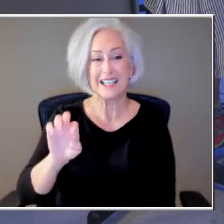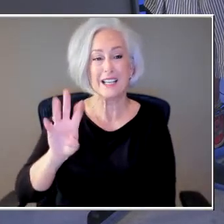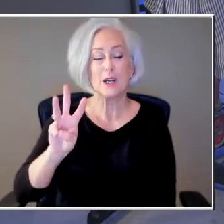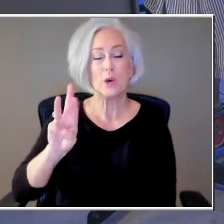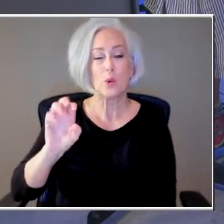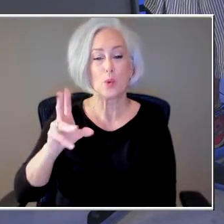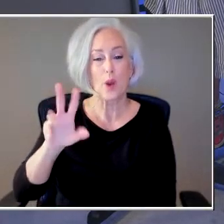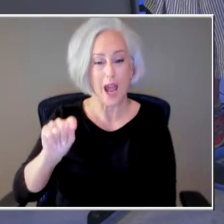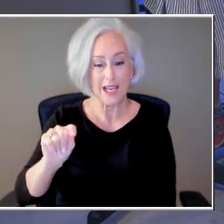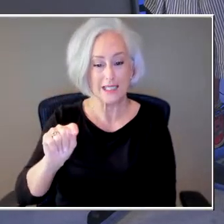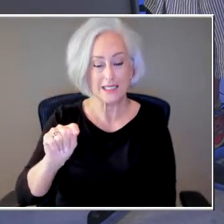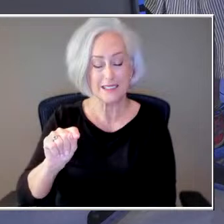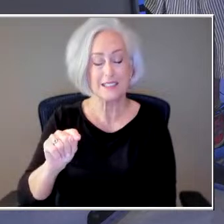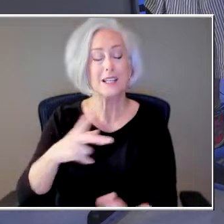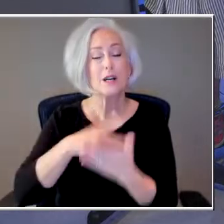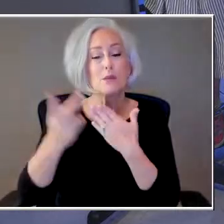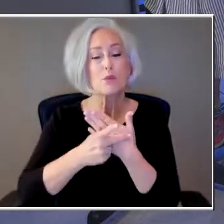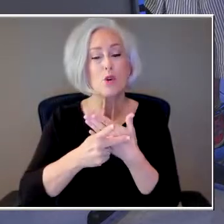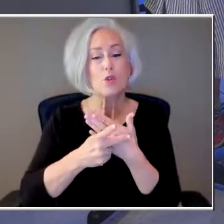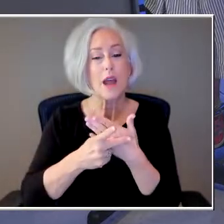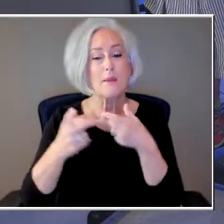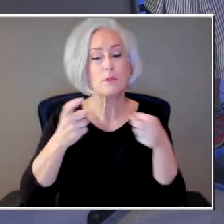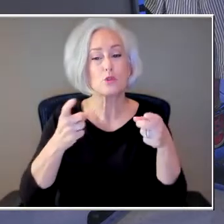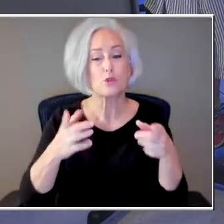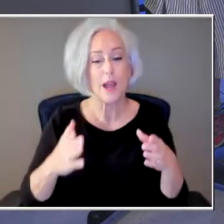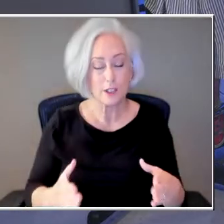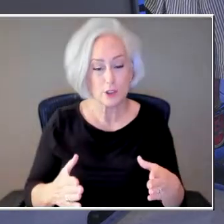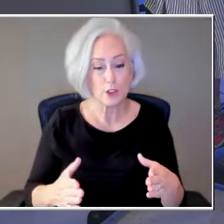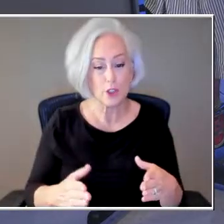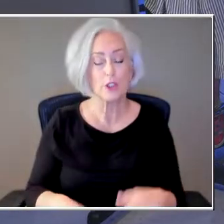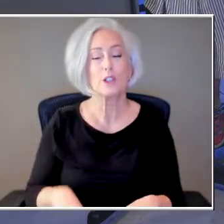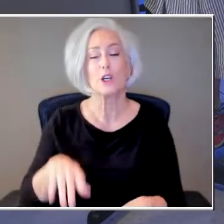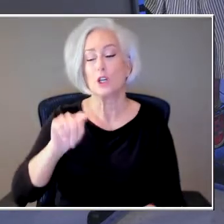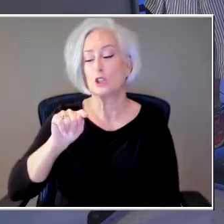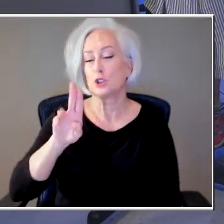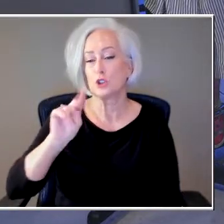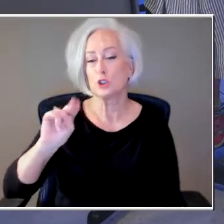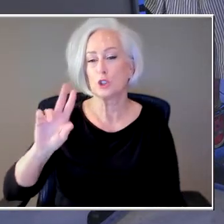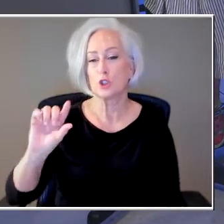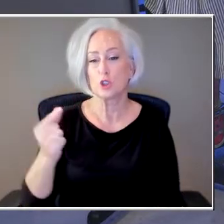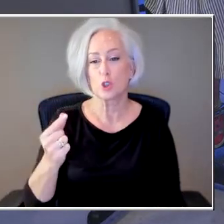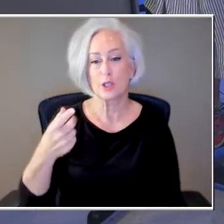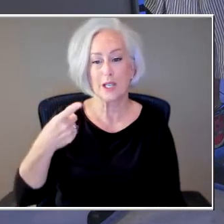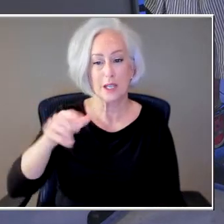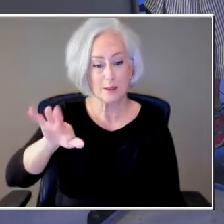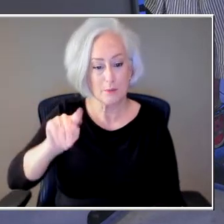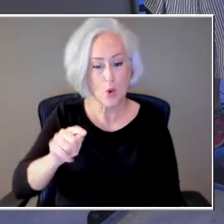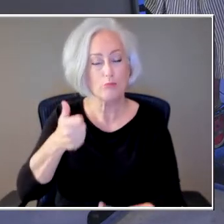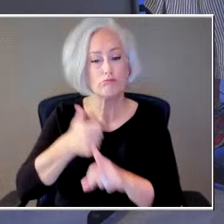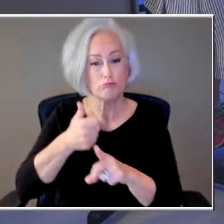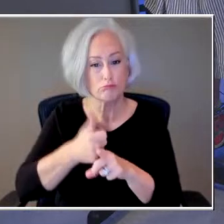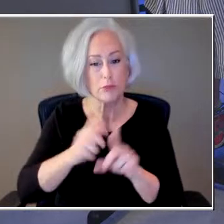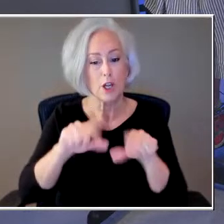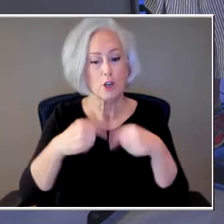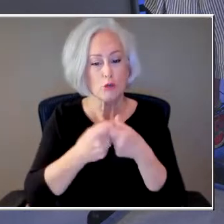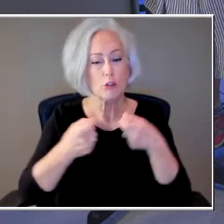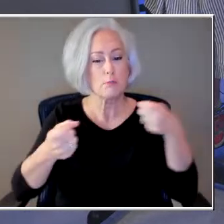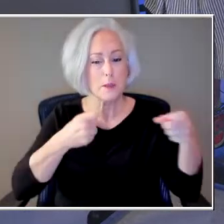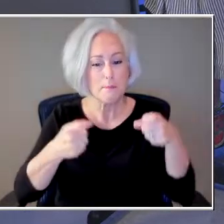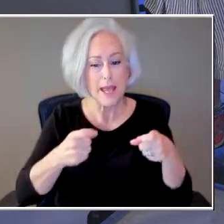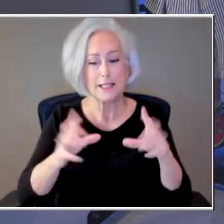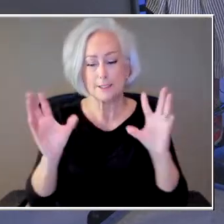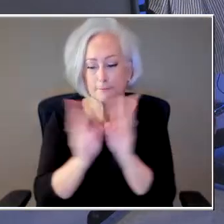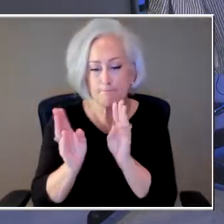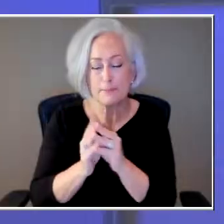Turning Point is a group focused on emotional, social, and psychological challenges that often come along with chronic illness. So, Lizzie, always good to